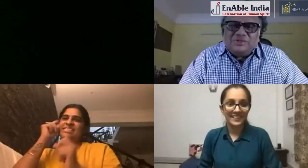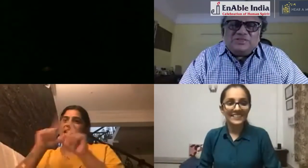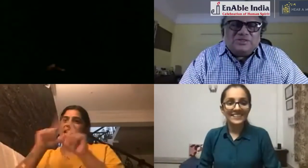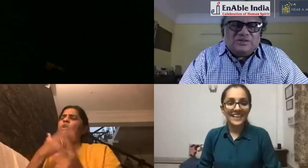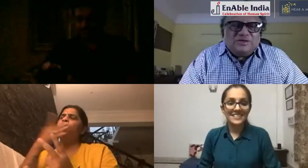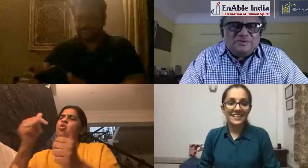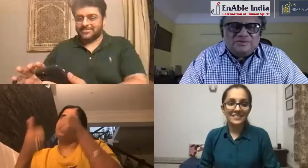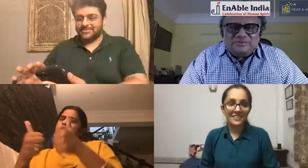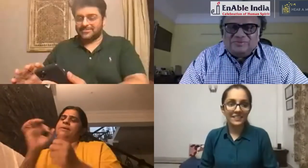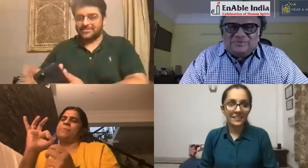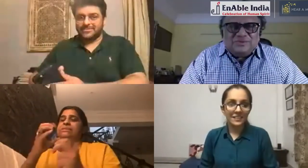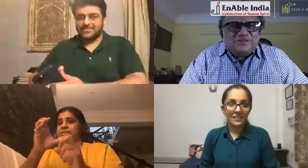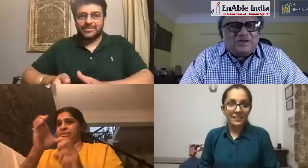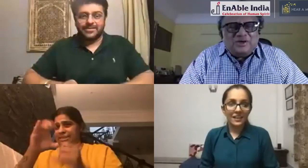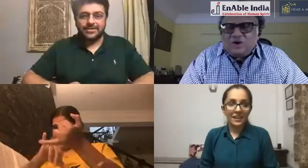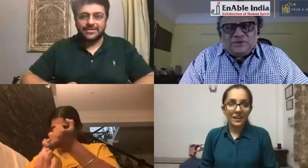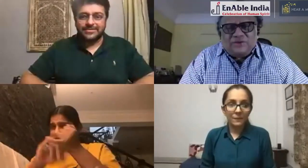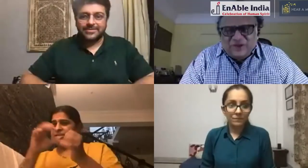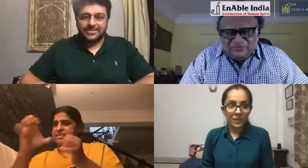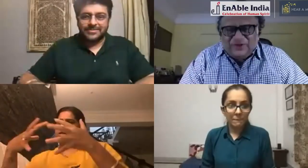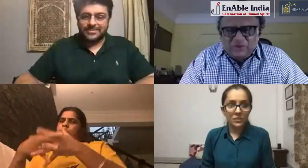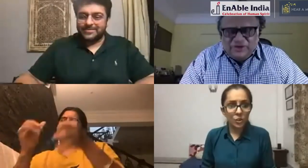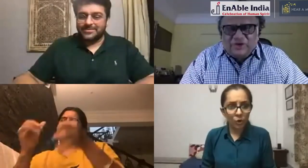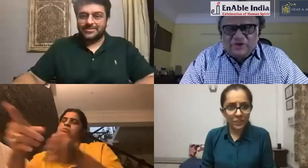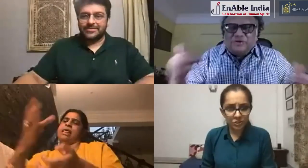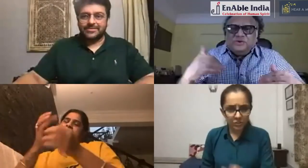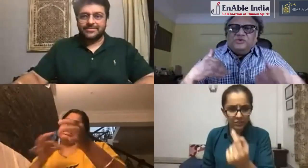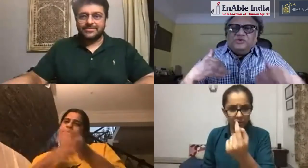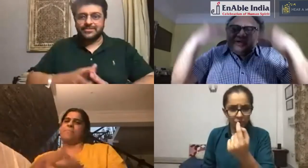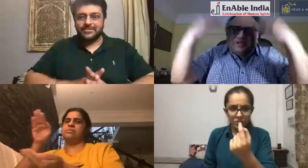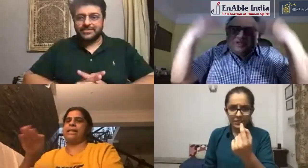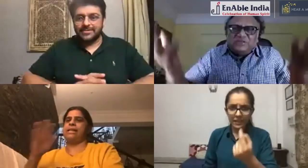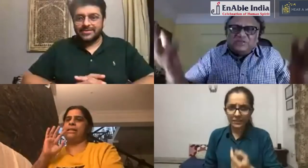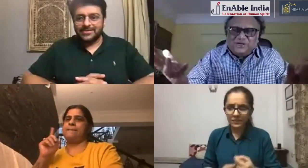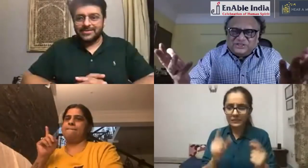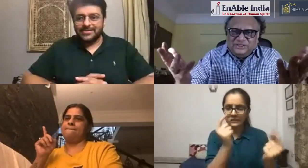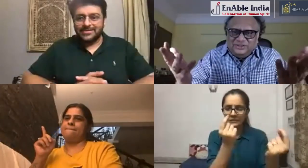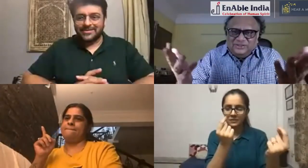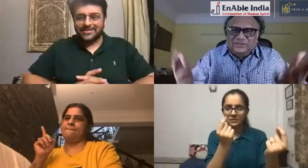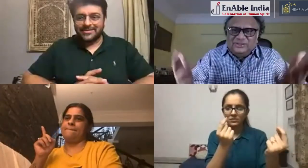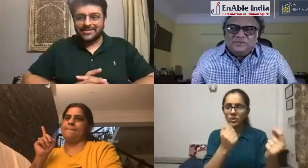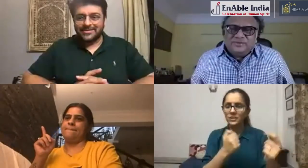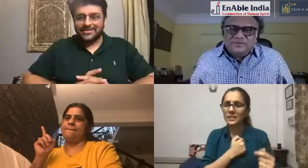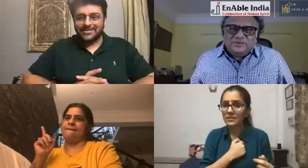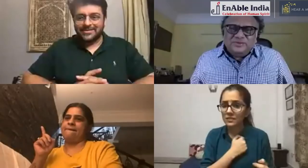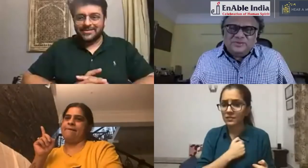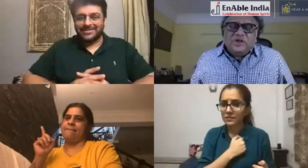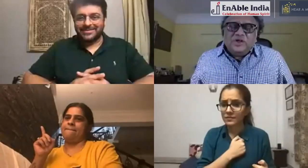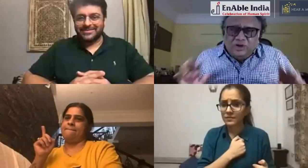Okay. Yes, I understand that. Lot of effort going on to increase the production.